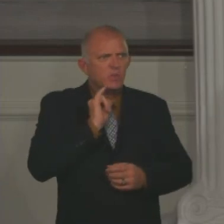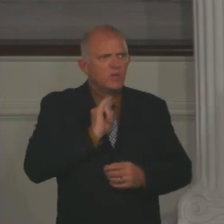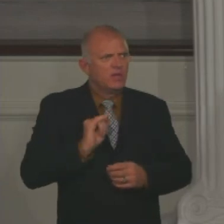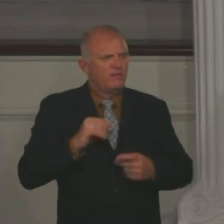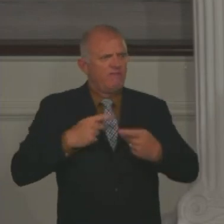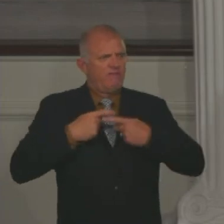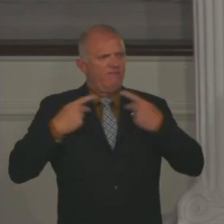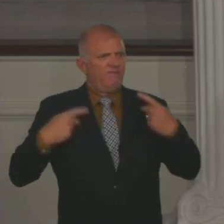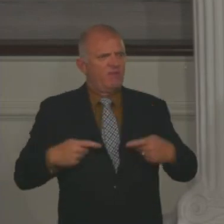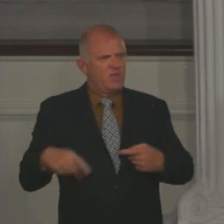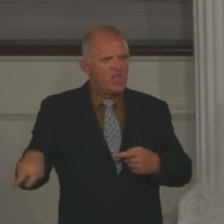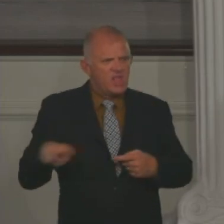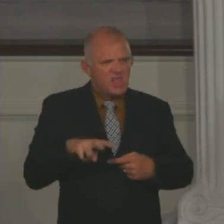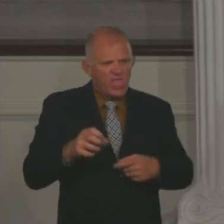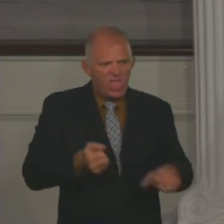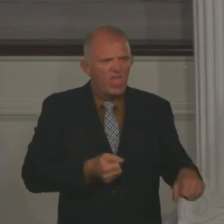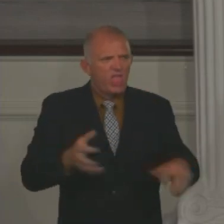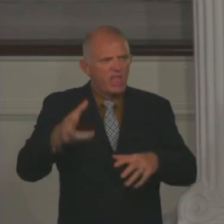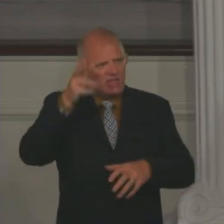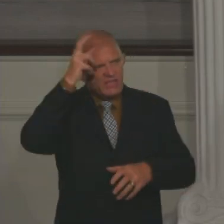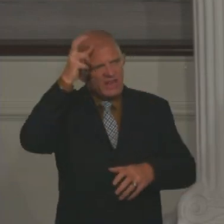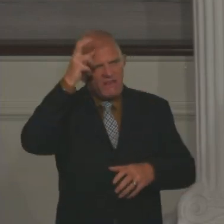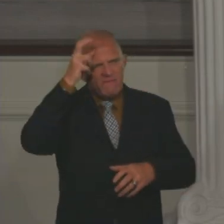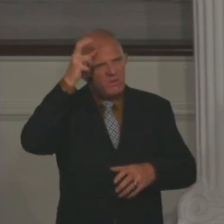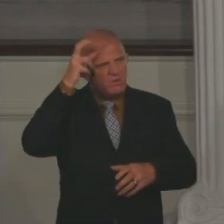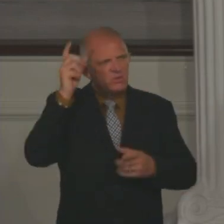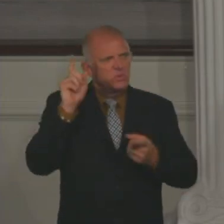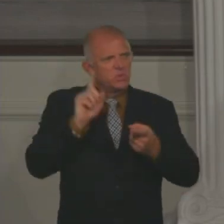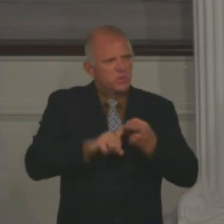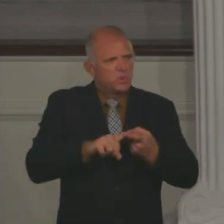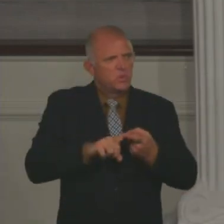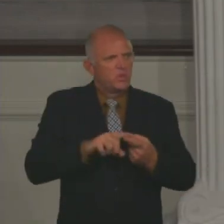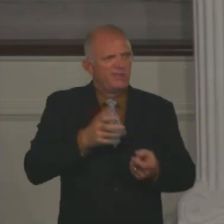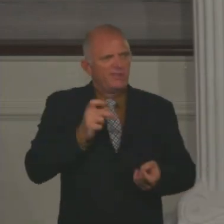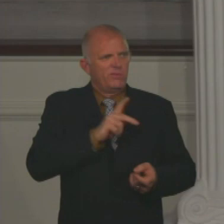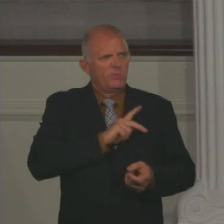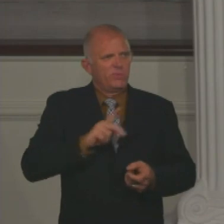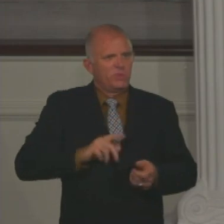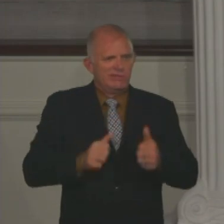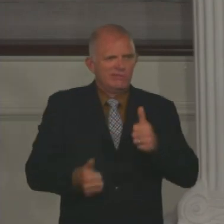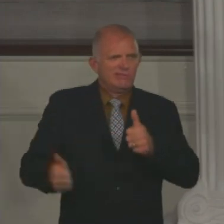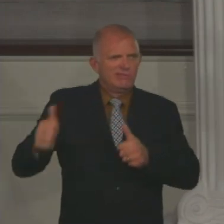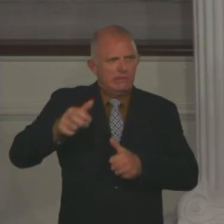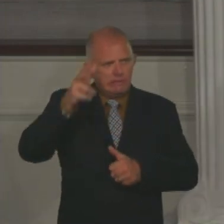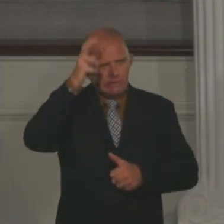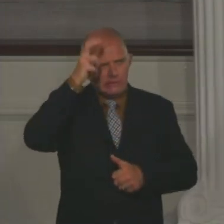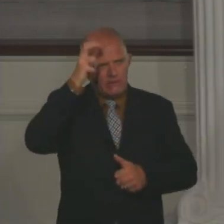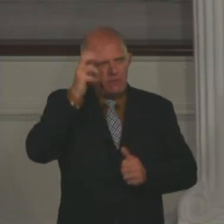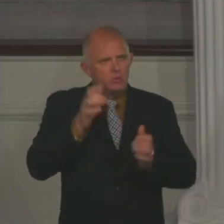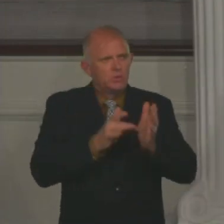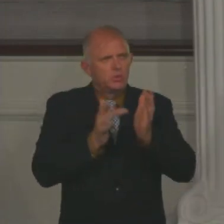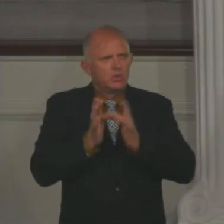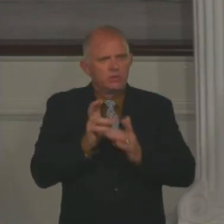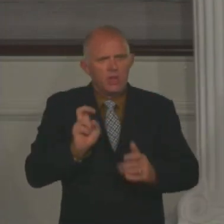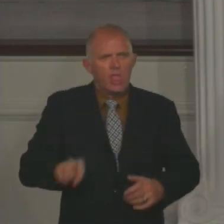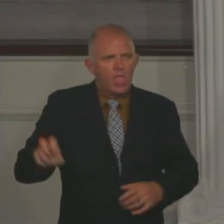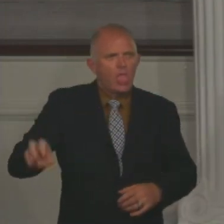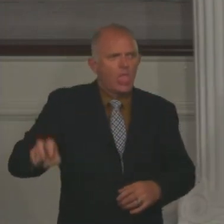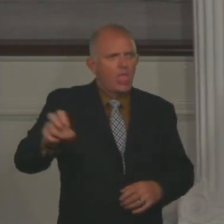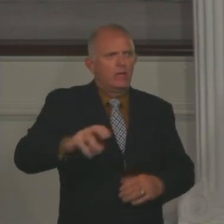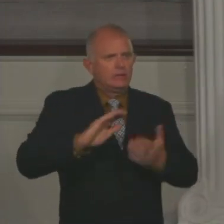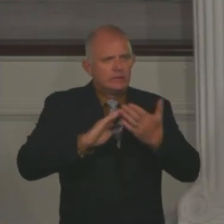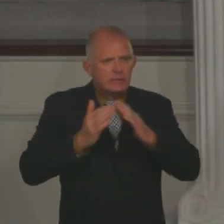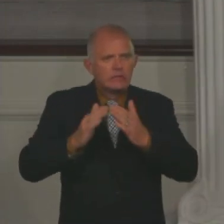he casteth out devils through the prince of devils. And Jesus went about all the cities and the villages,